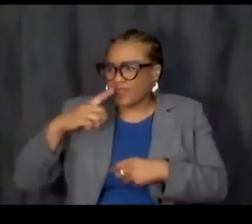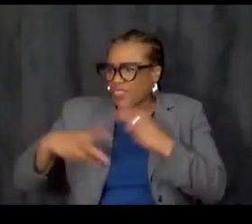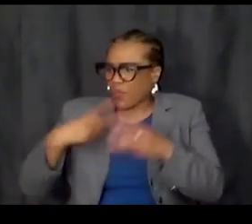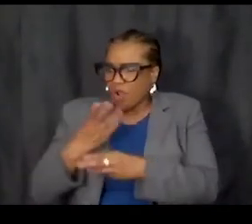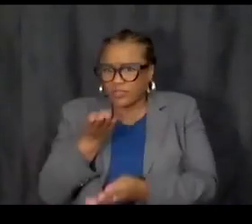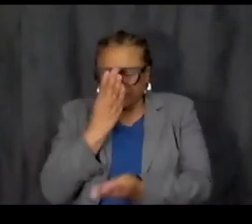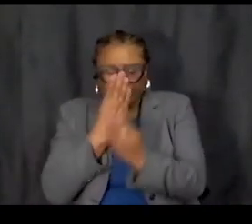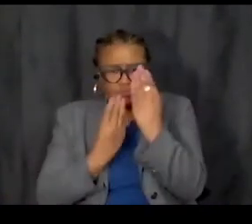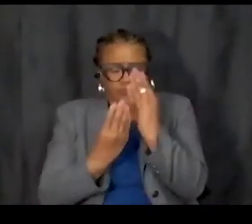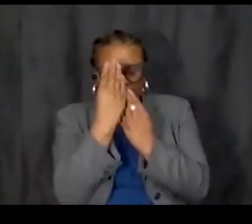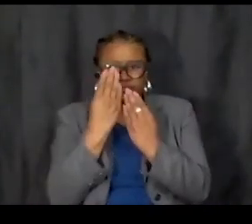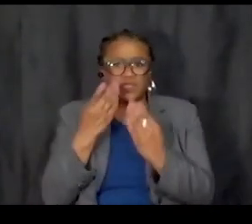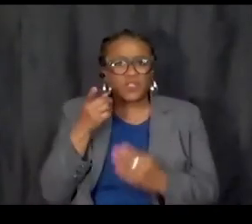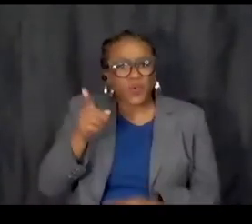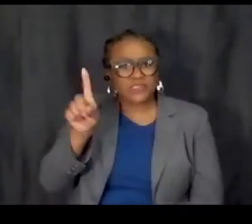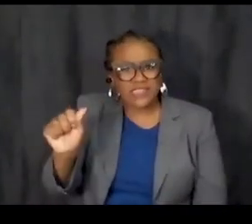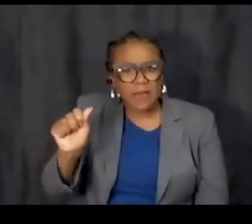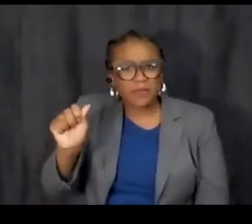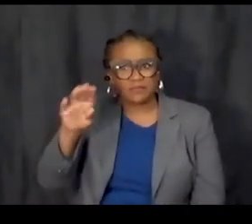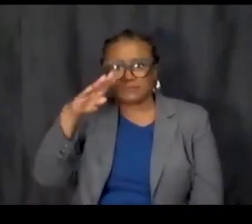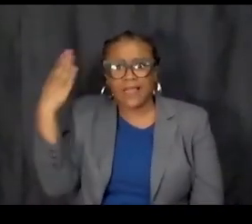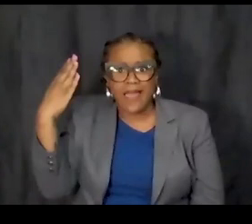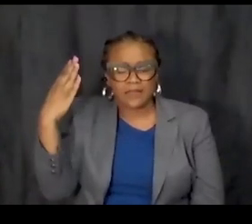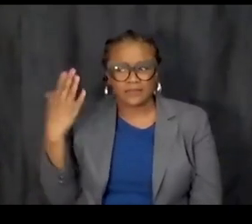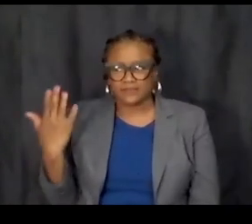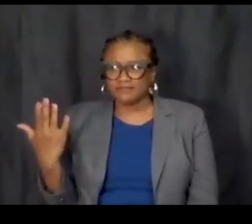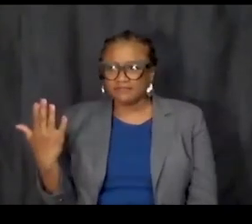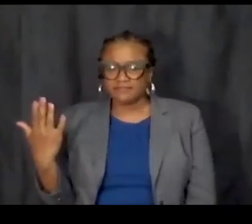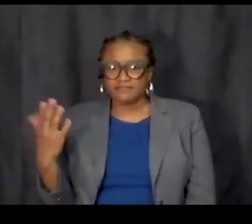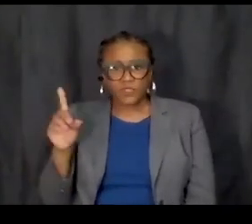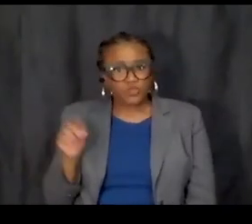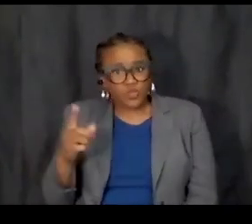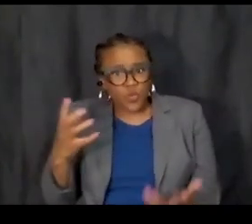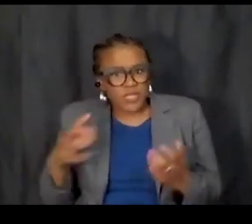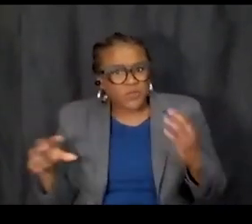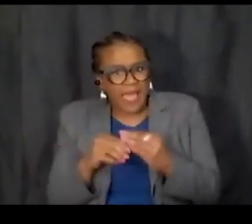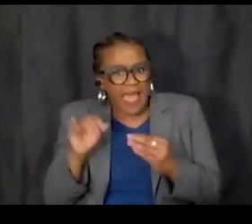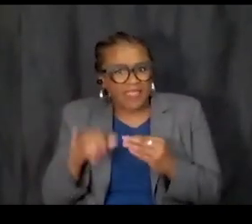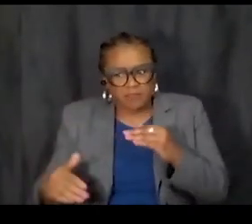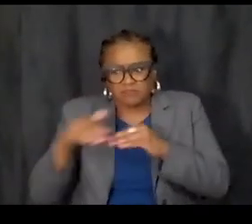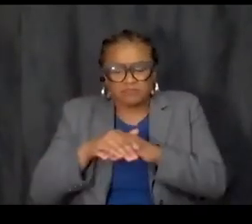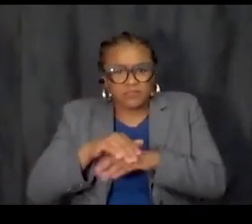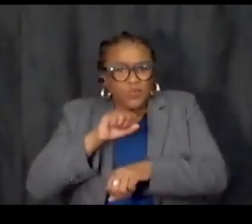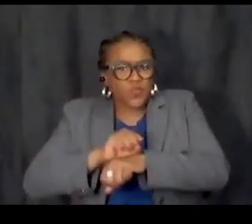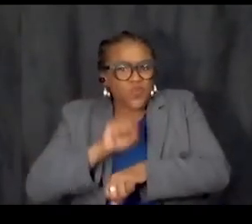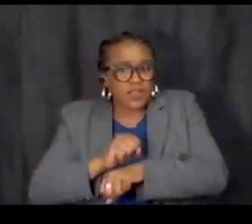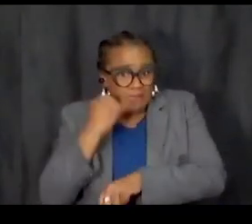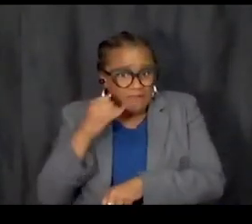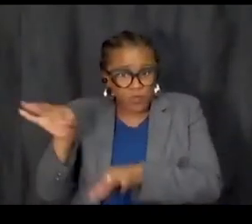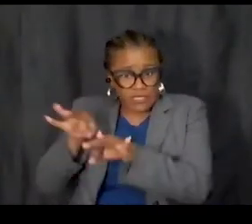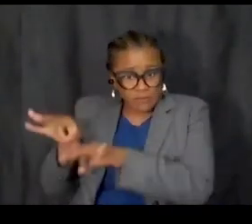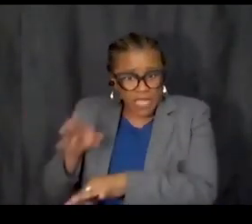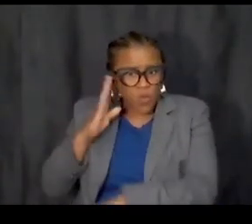Black person. Do you want to add that extra labor? Is it worth it? If you explain, are they even going to change their behavior?